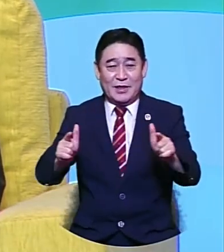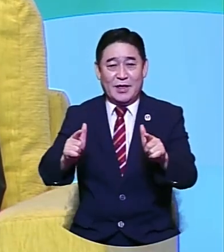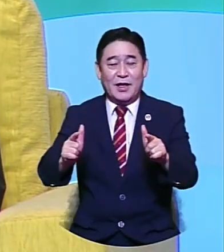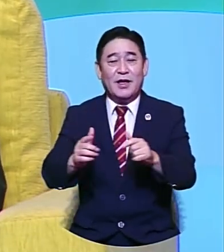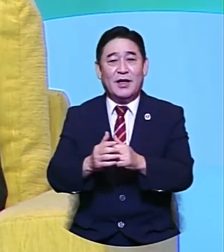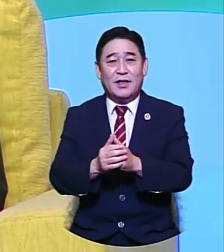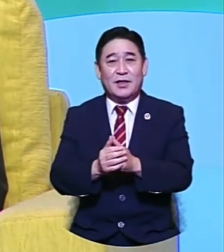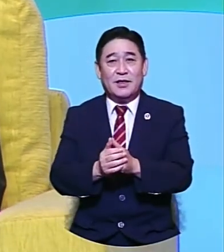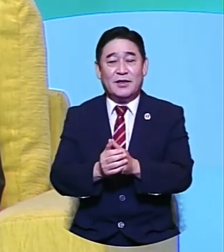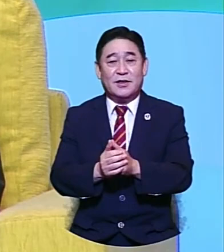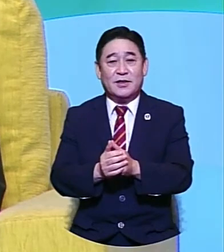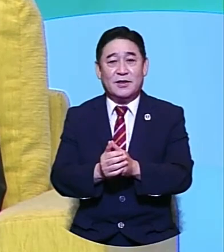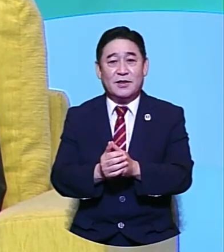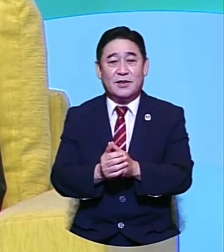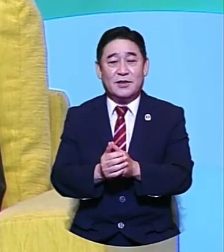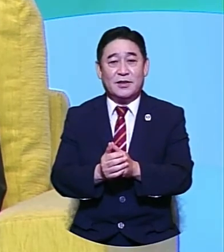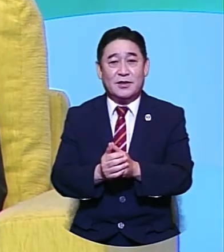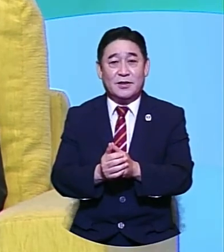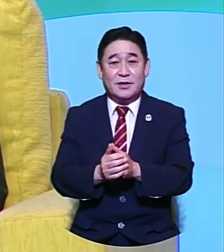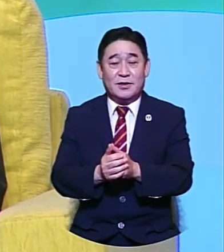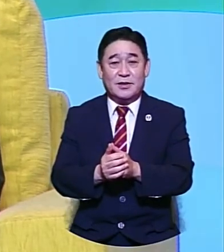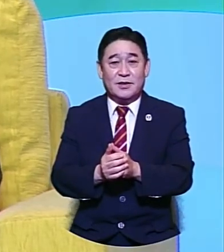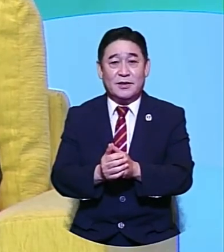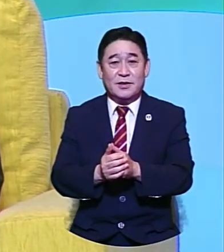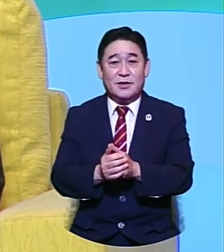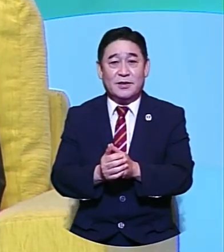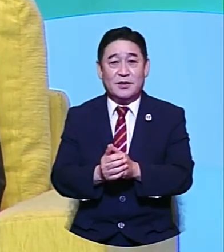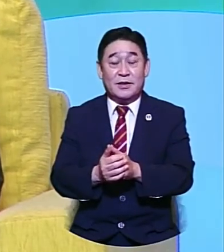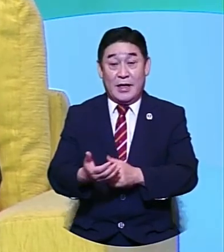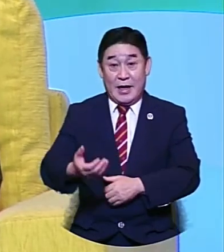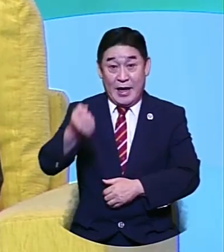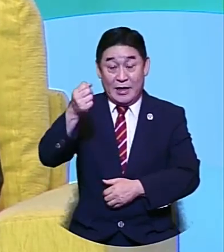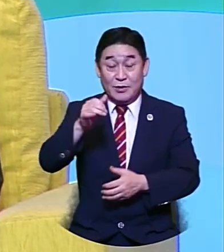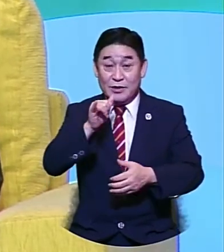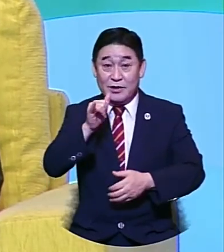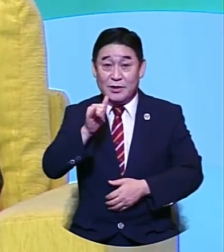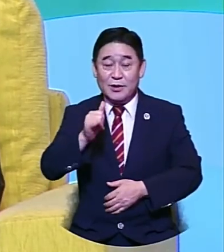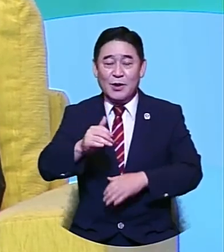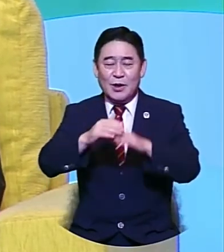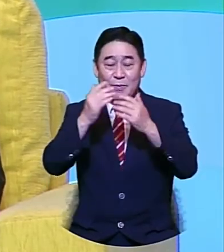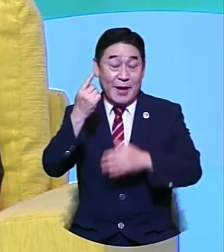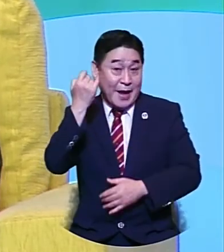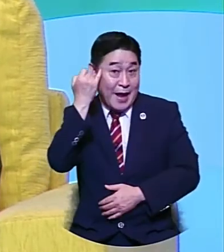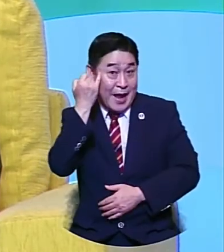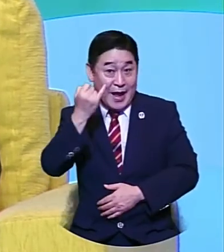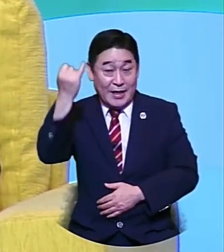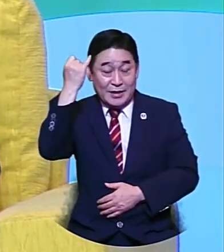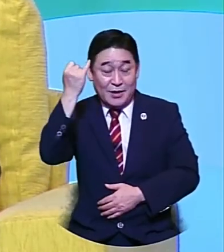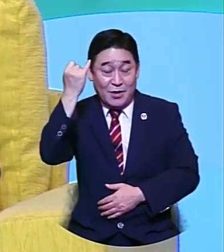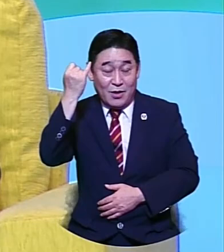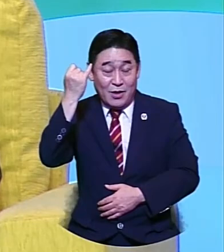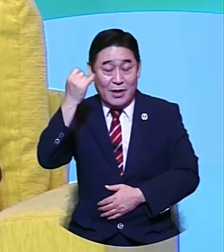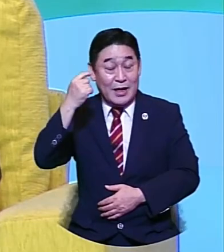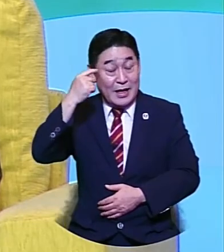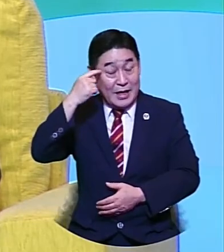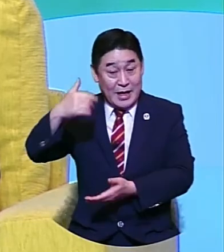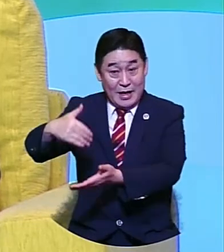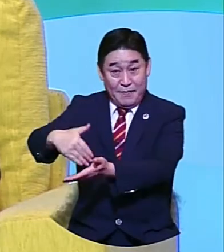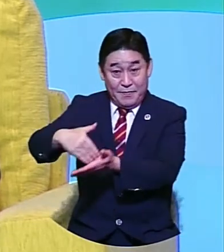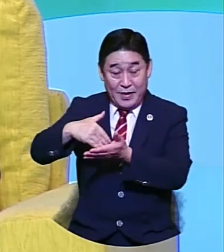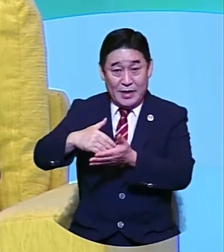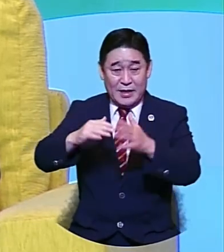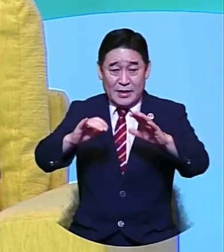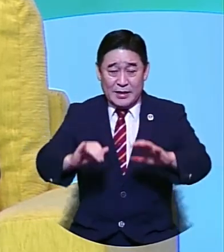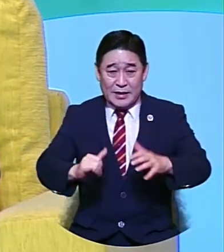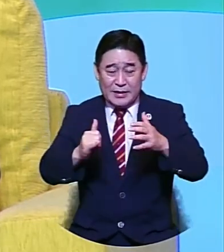share the insights and ideas on how to tackle global development